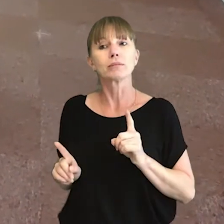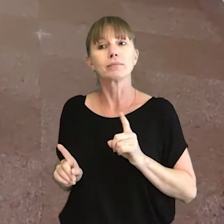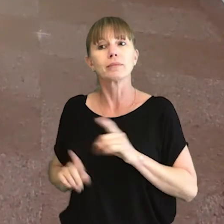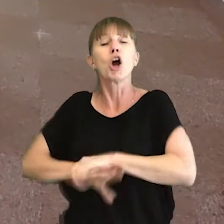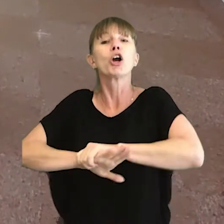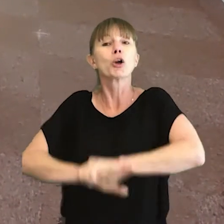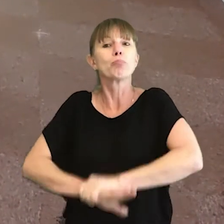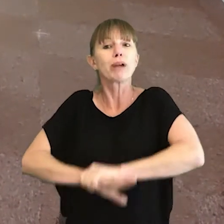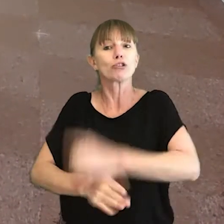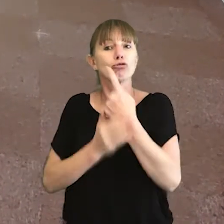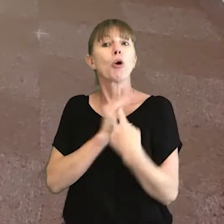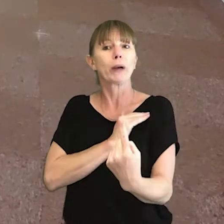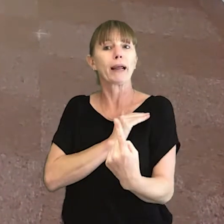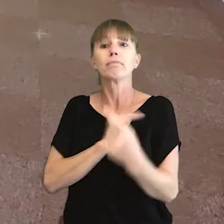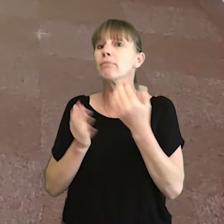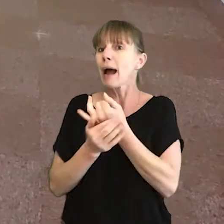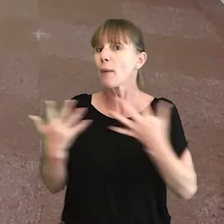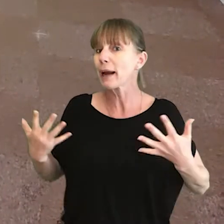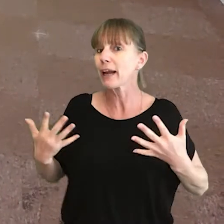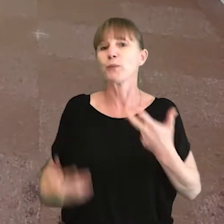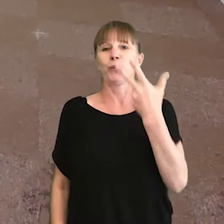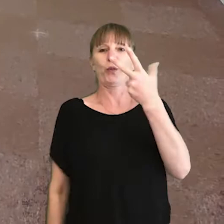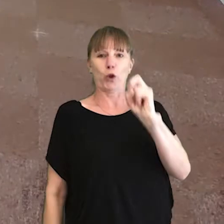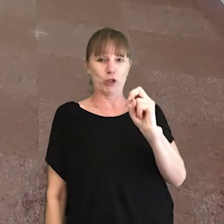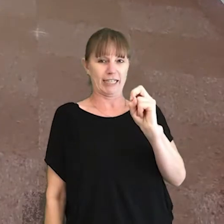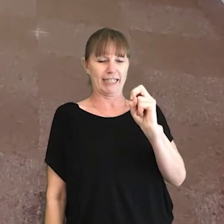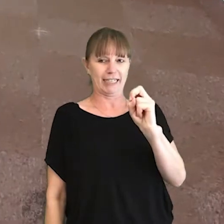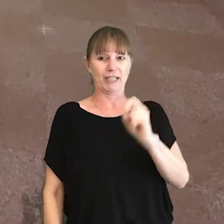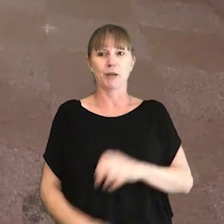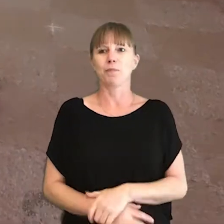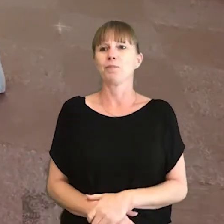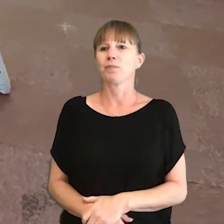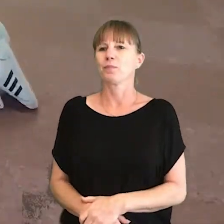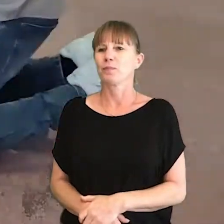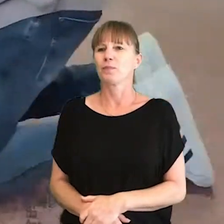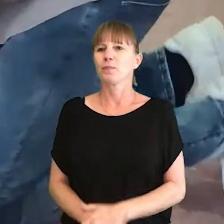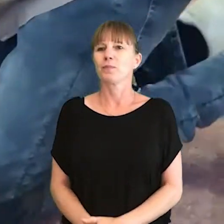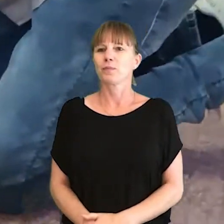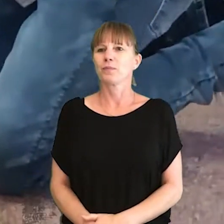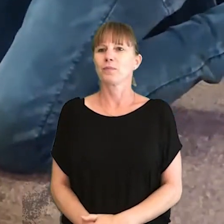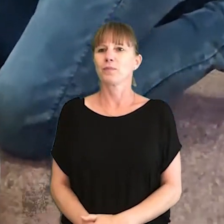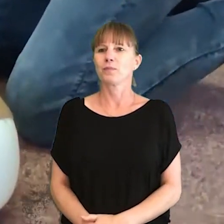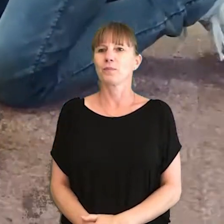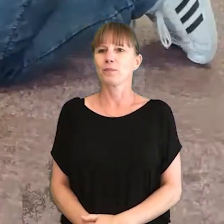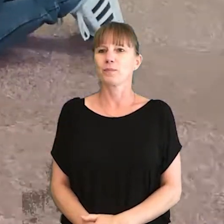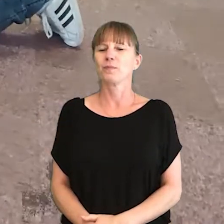Compressions only. How many? 30. Off you go.